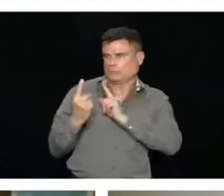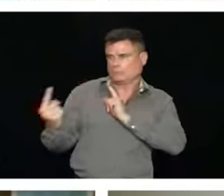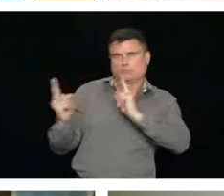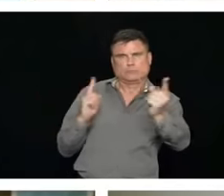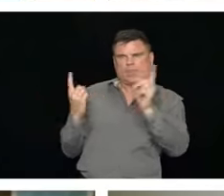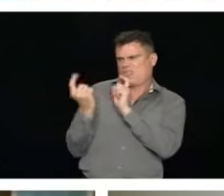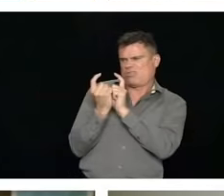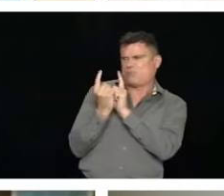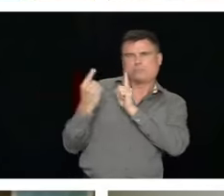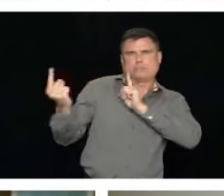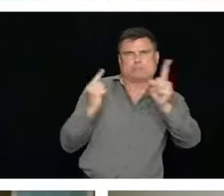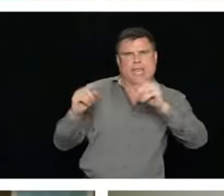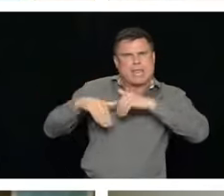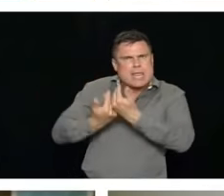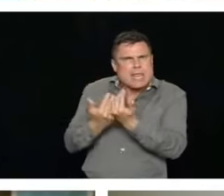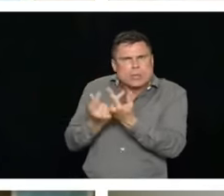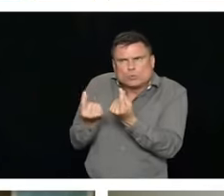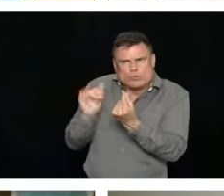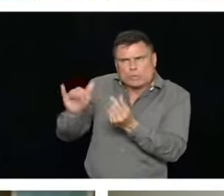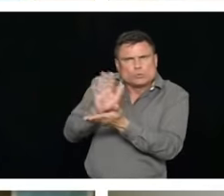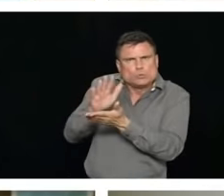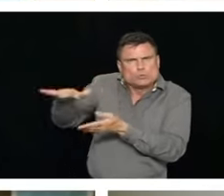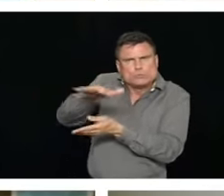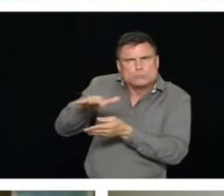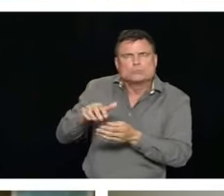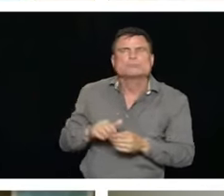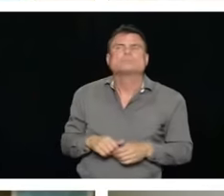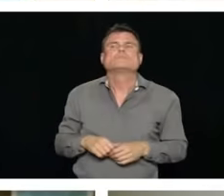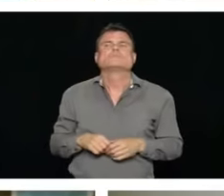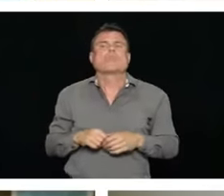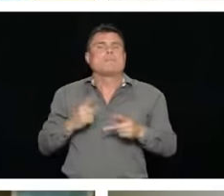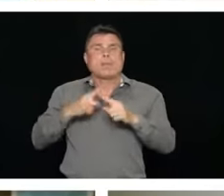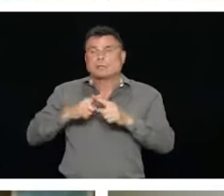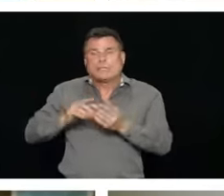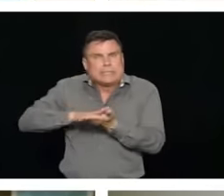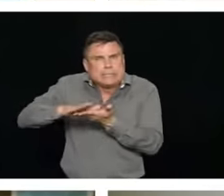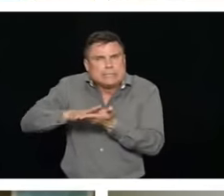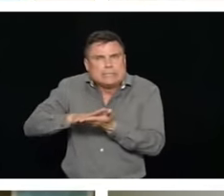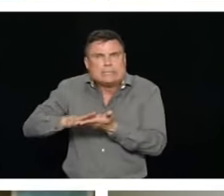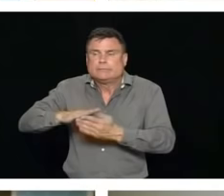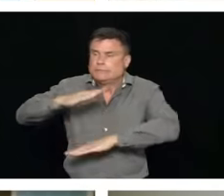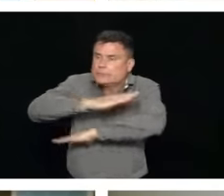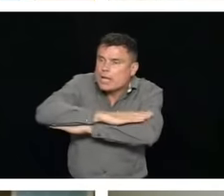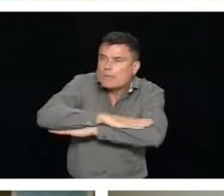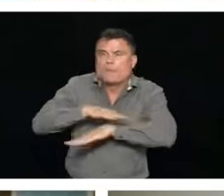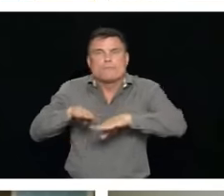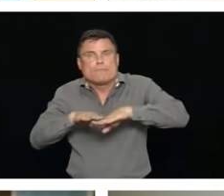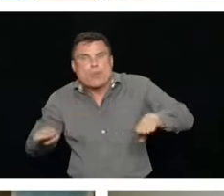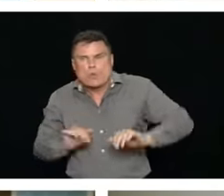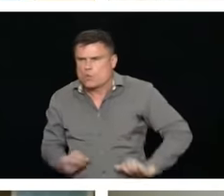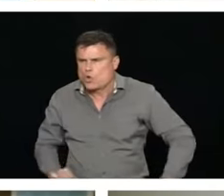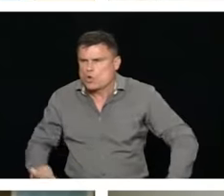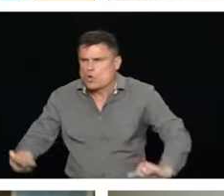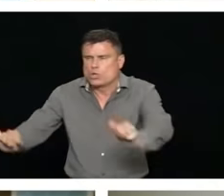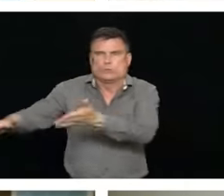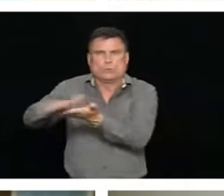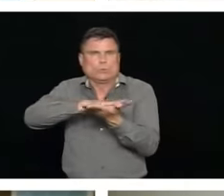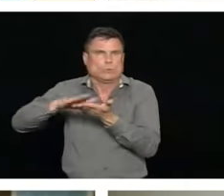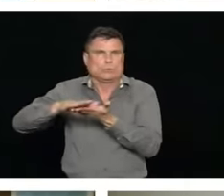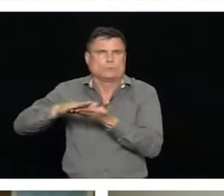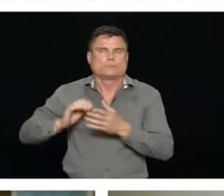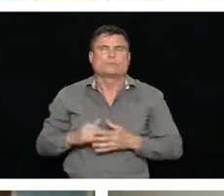different space, back in their workplace. What does this feel like? Then we move to things that we can